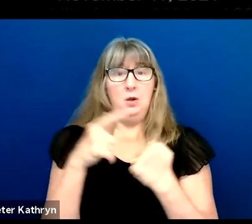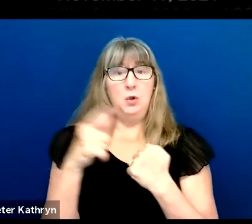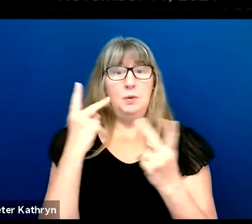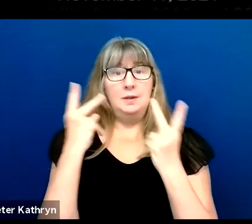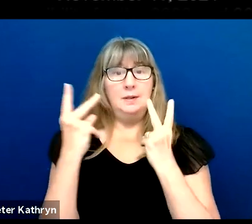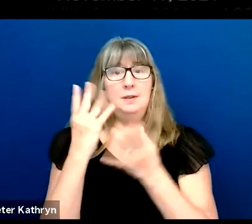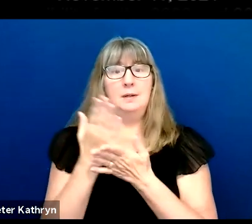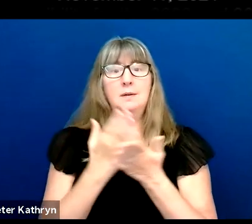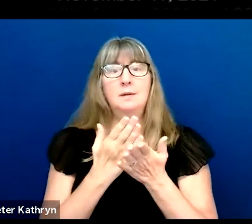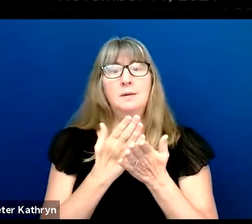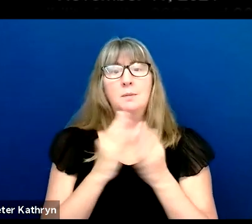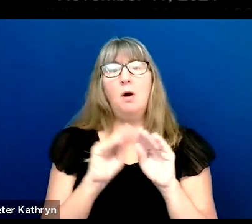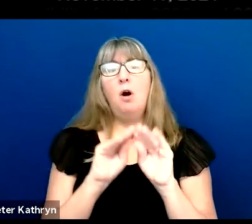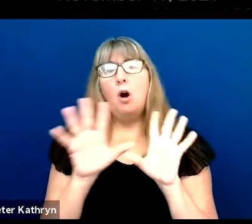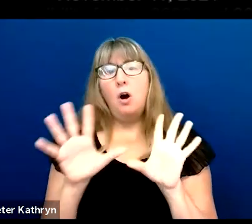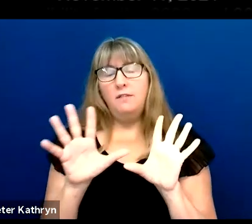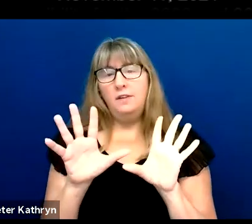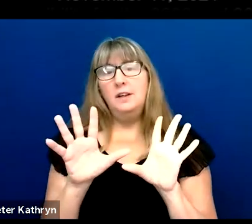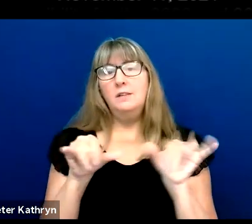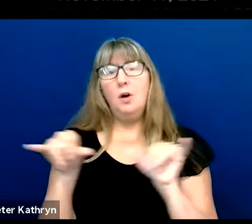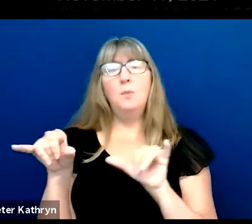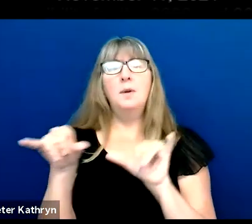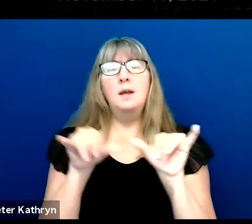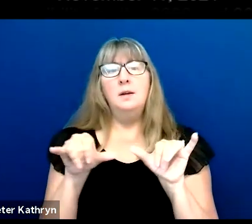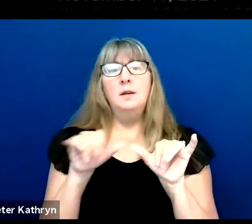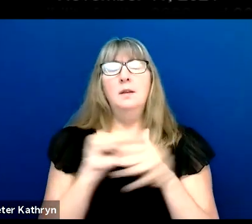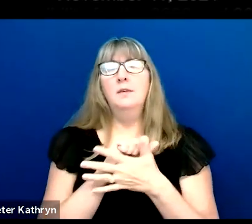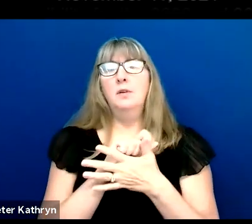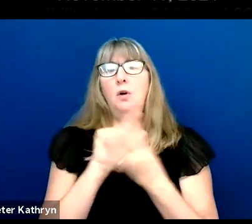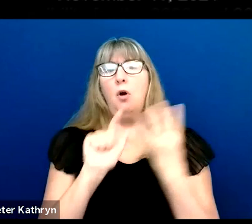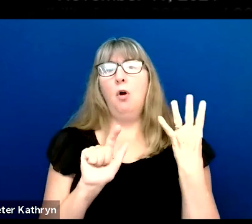some, obvious visible commonalities. These are all